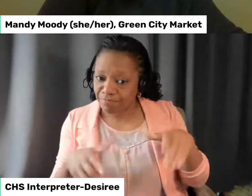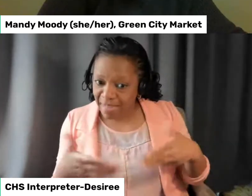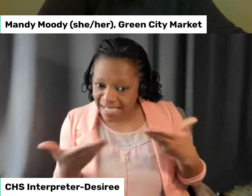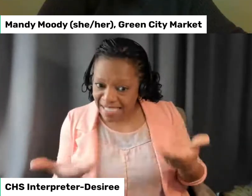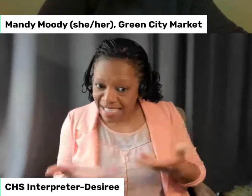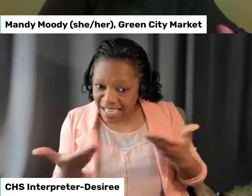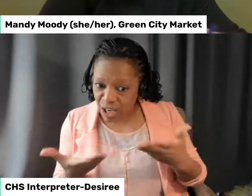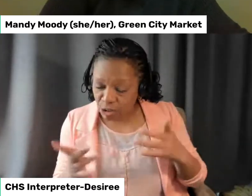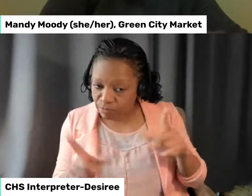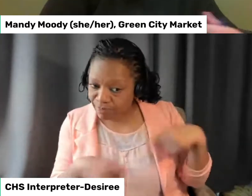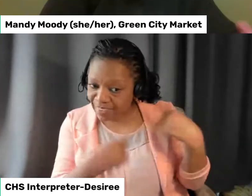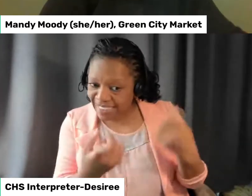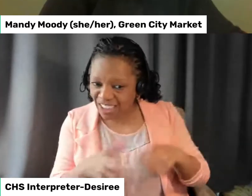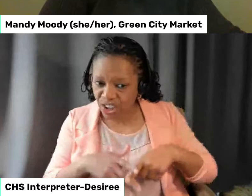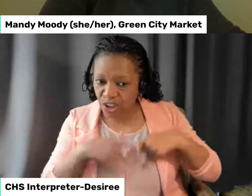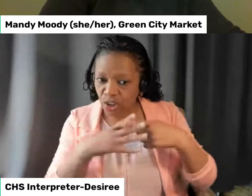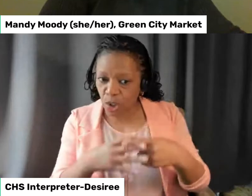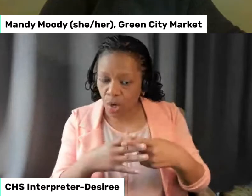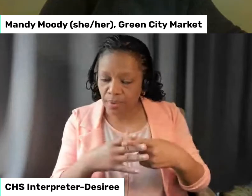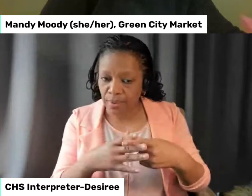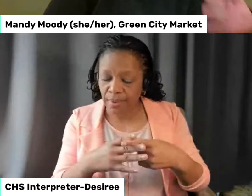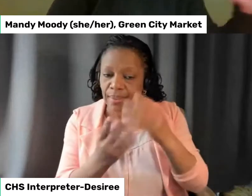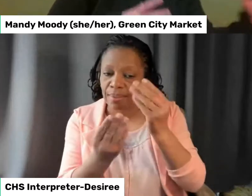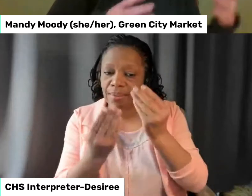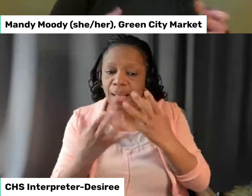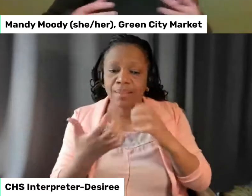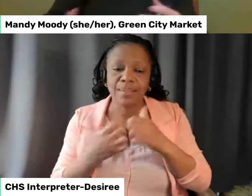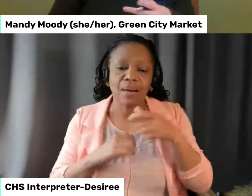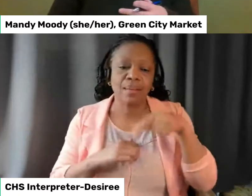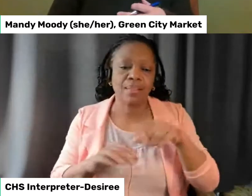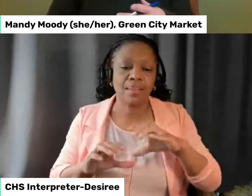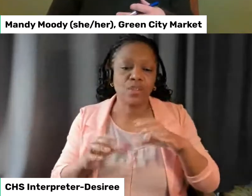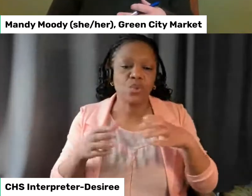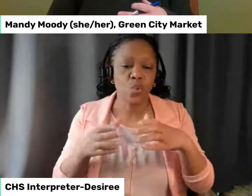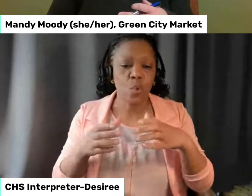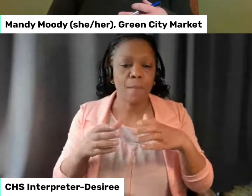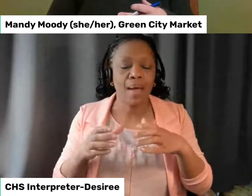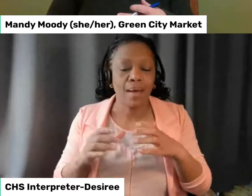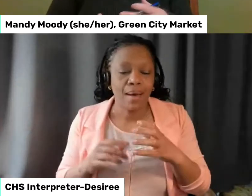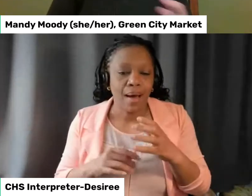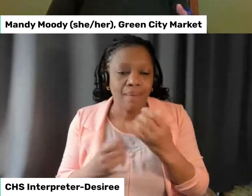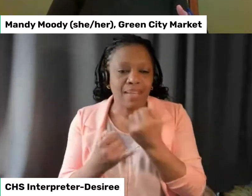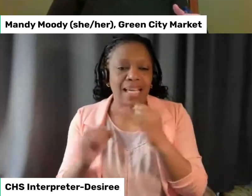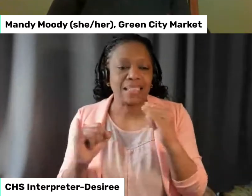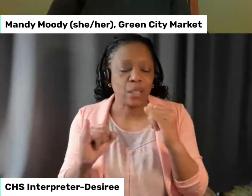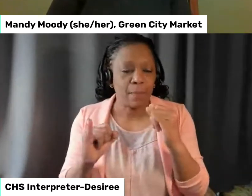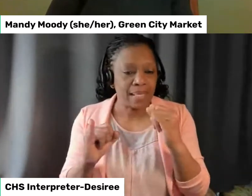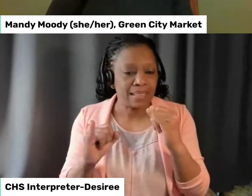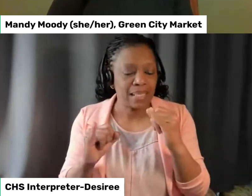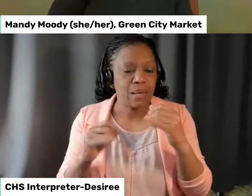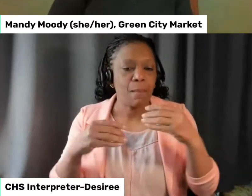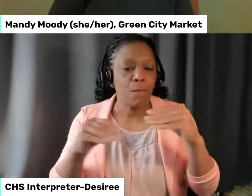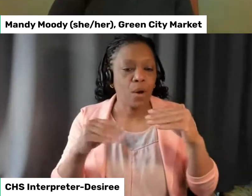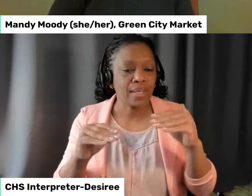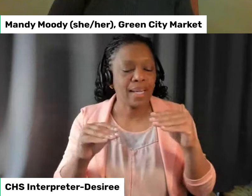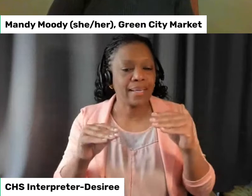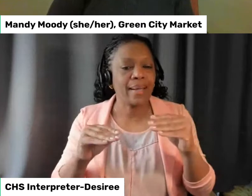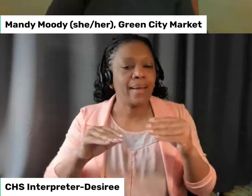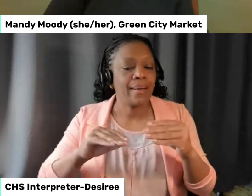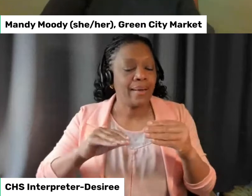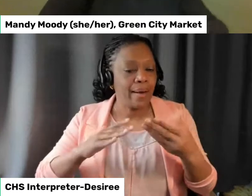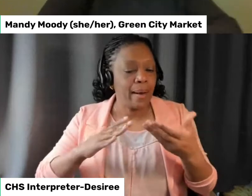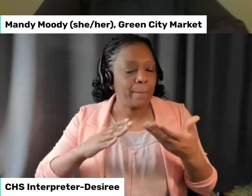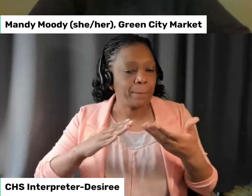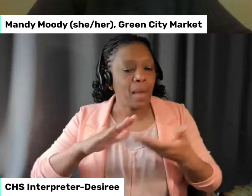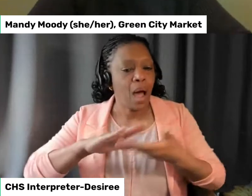little bit about how did this group of independent market operators come together, and what role did you play